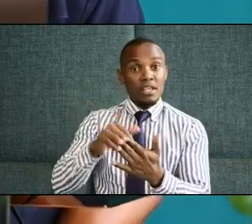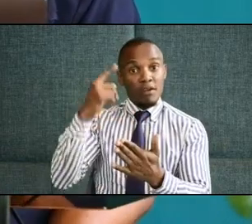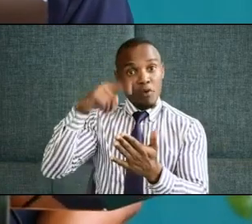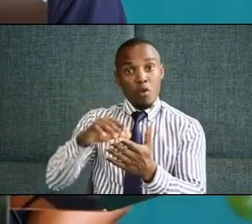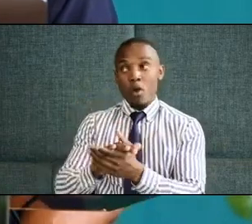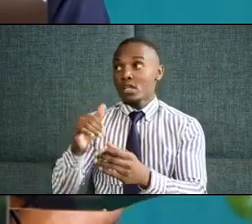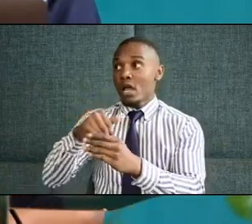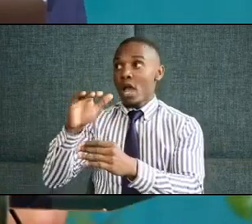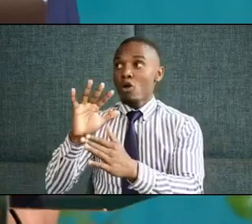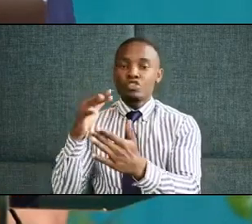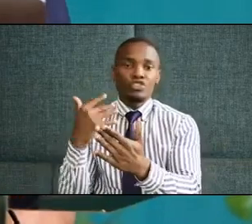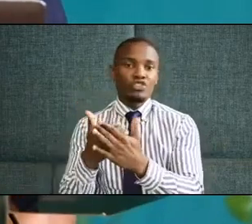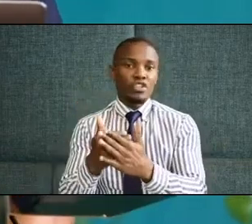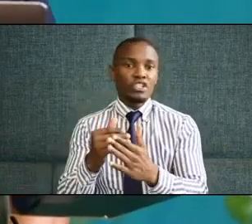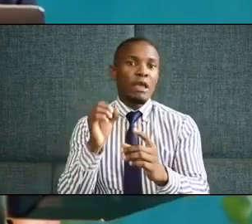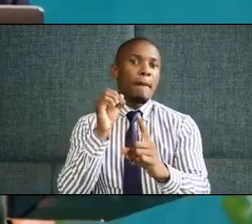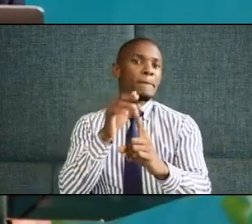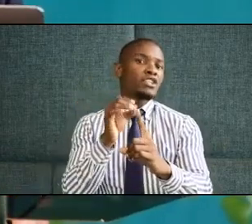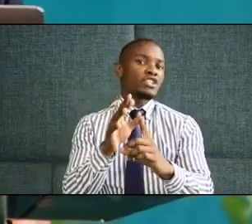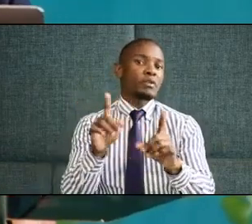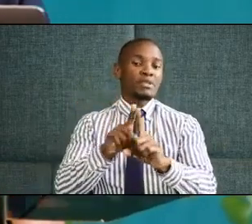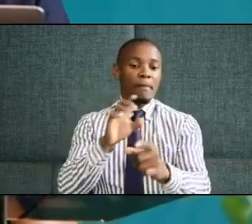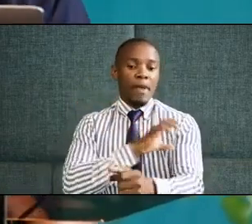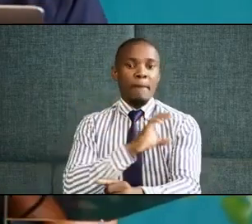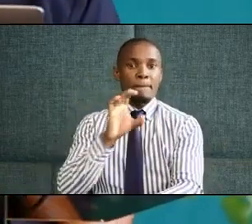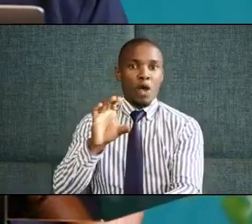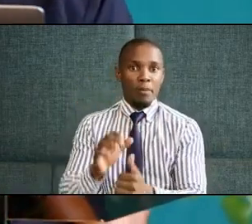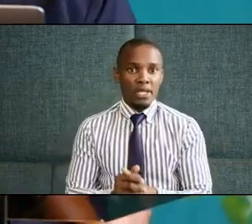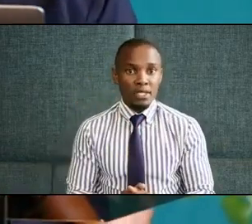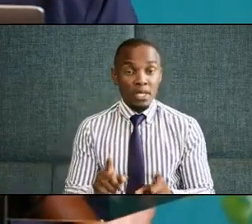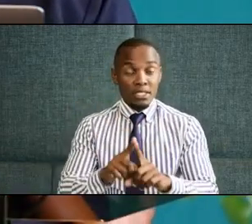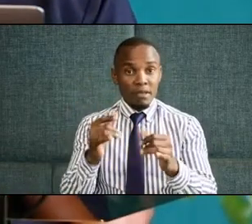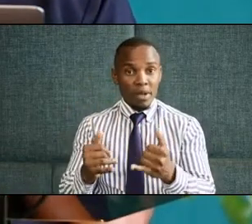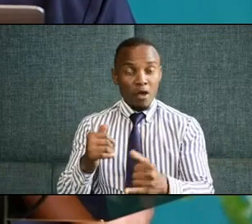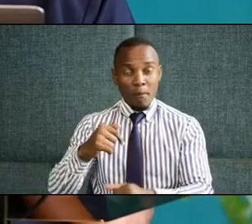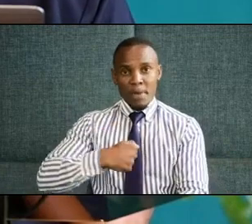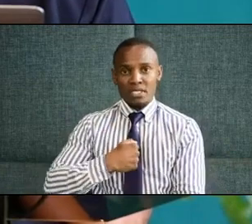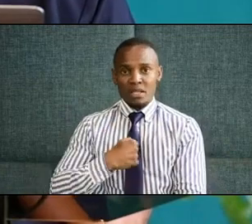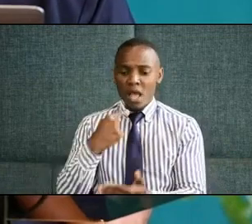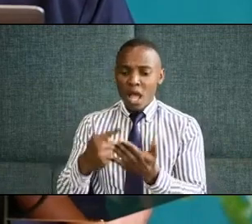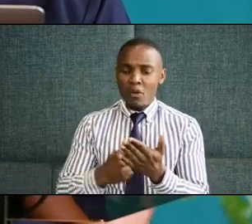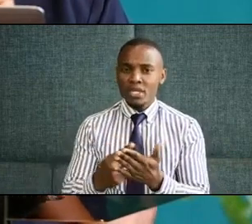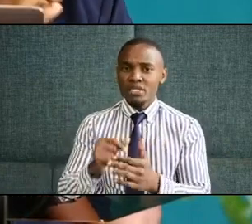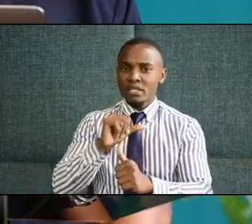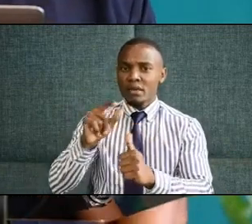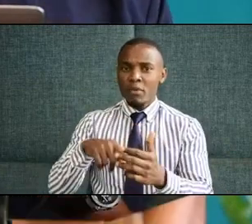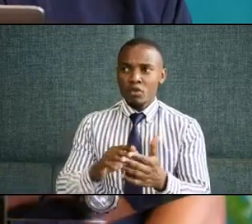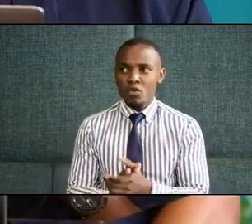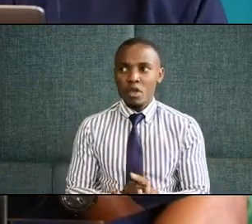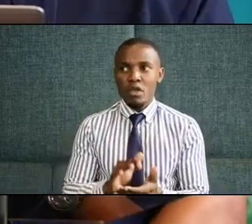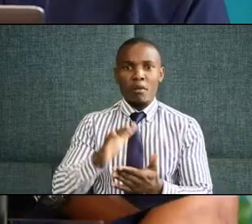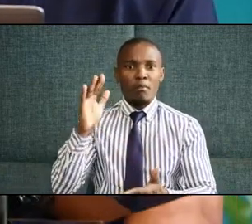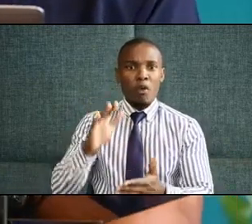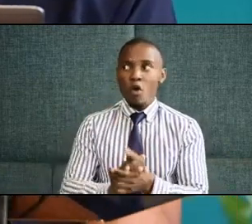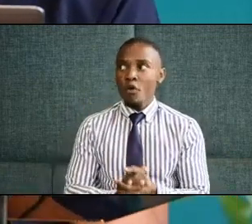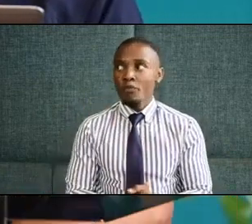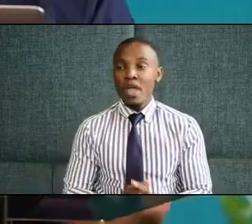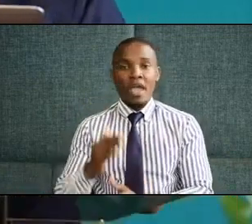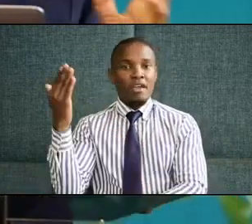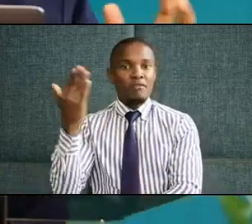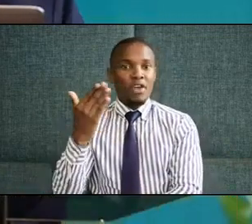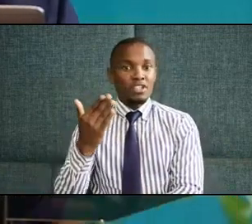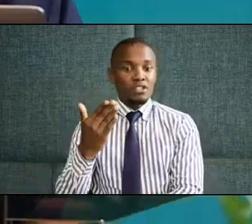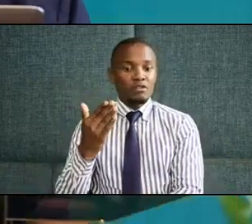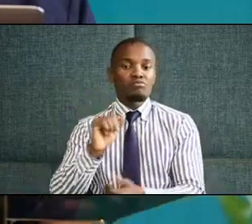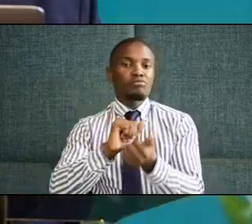and Empowerment. During this afternoon session, I will talk a little more about it. Evangelism, as you know, it